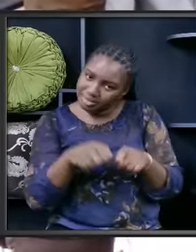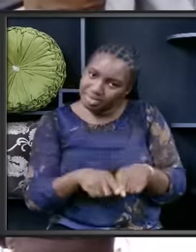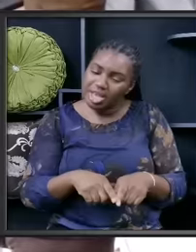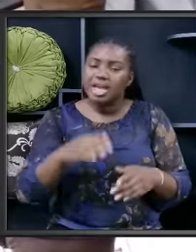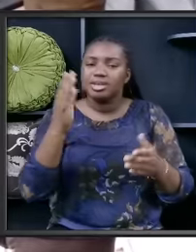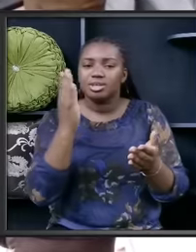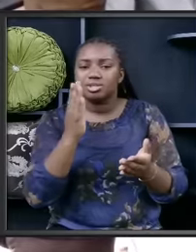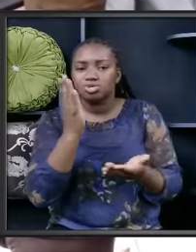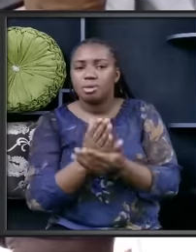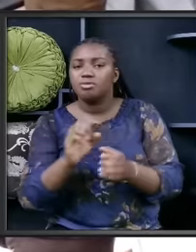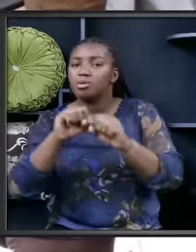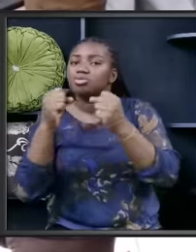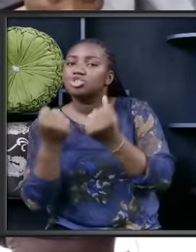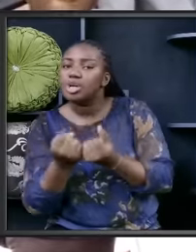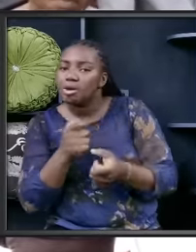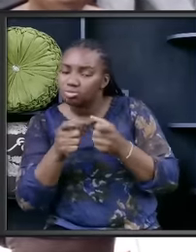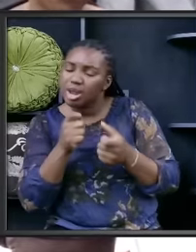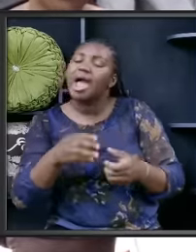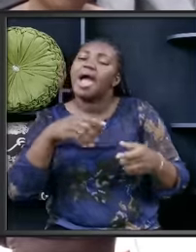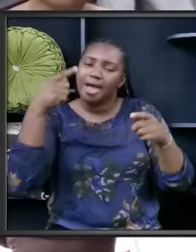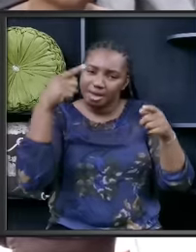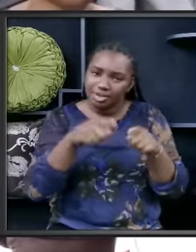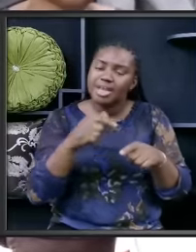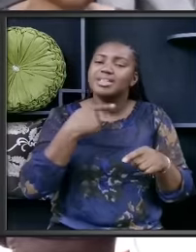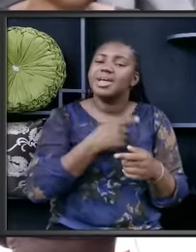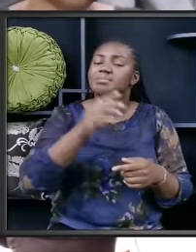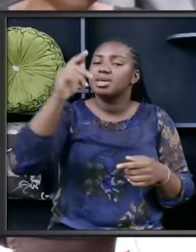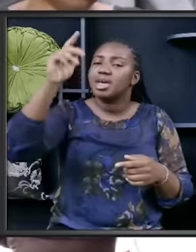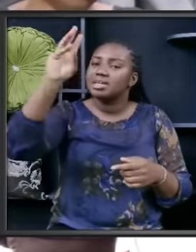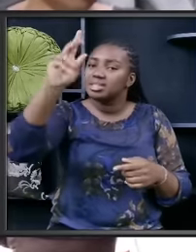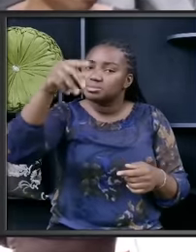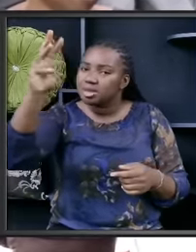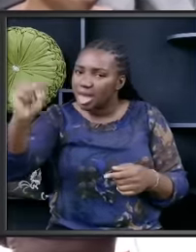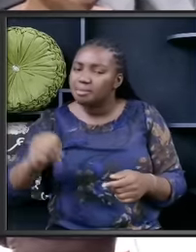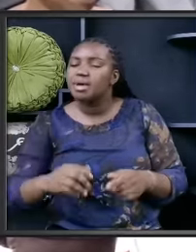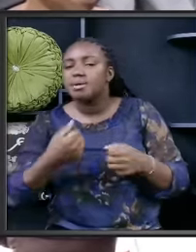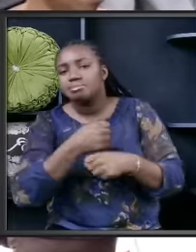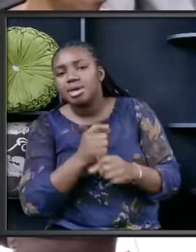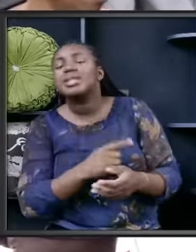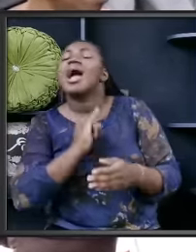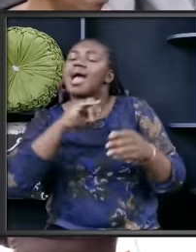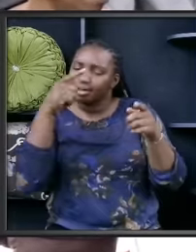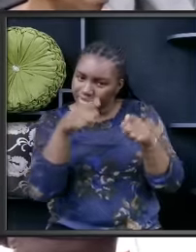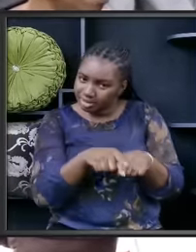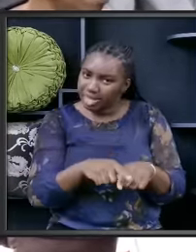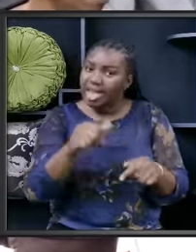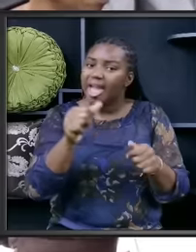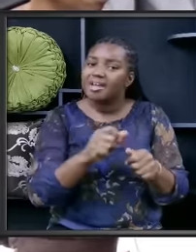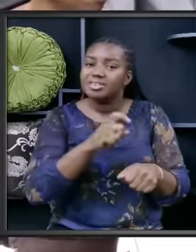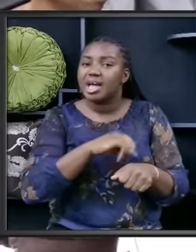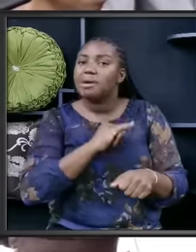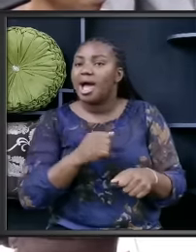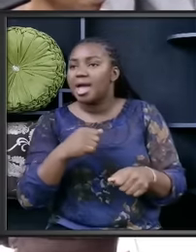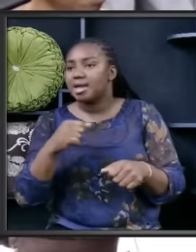agree. He tell me say every 6 o'clock, make I know, I agree. Every time if I day for my shop, where customers day,